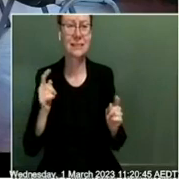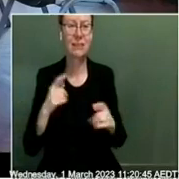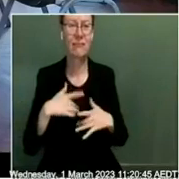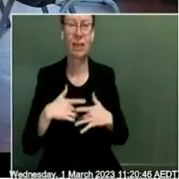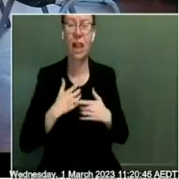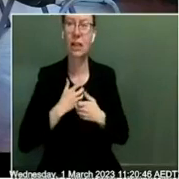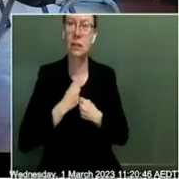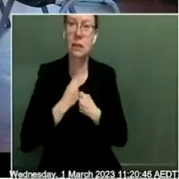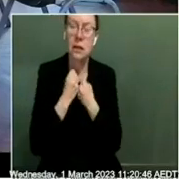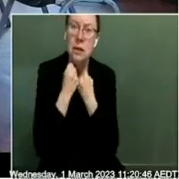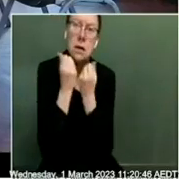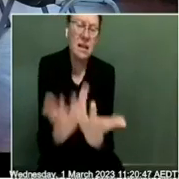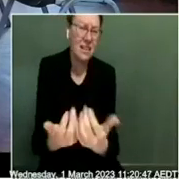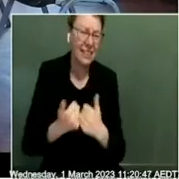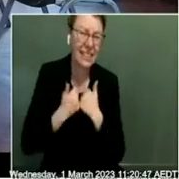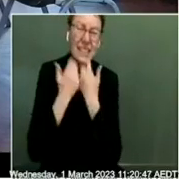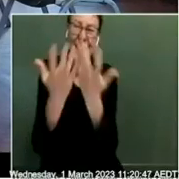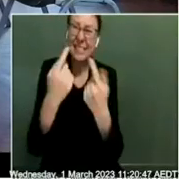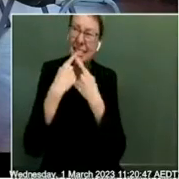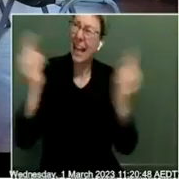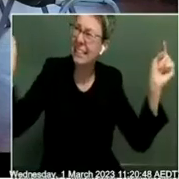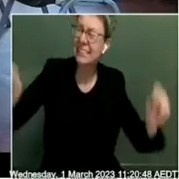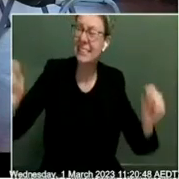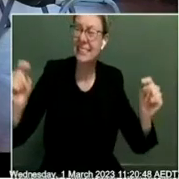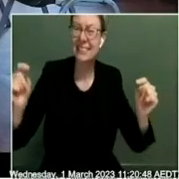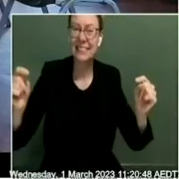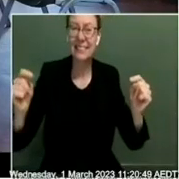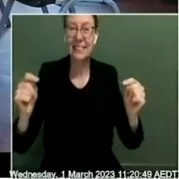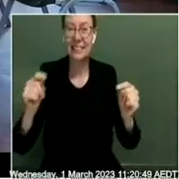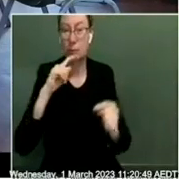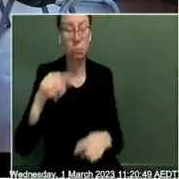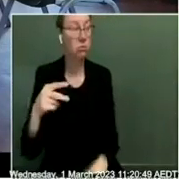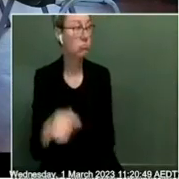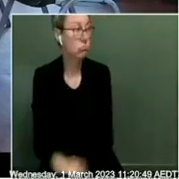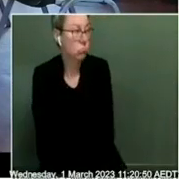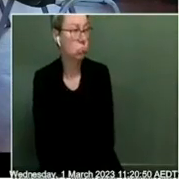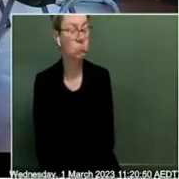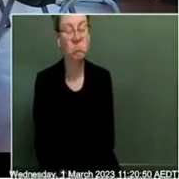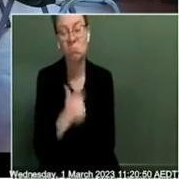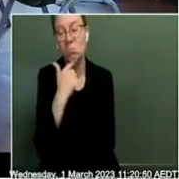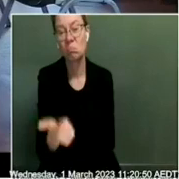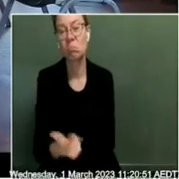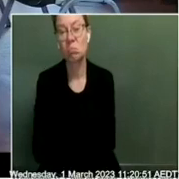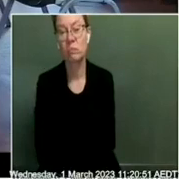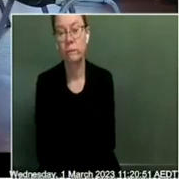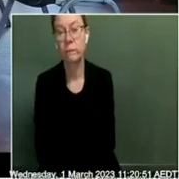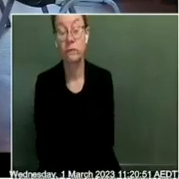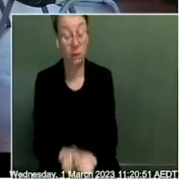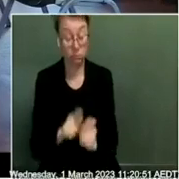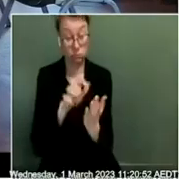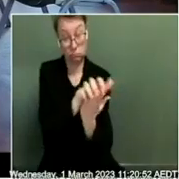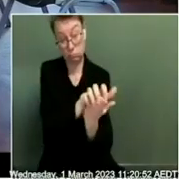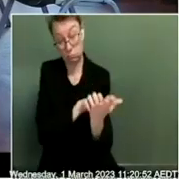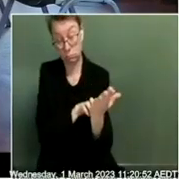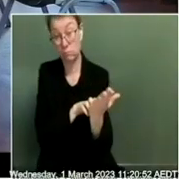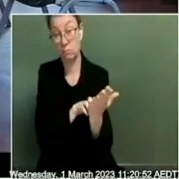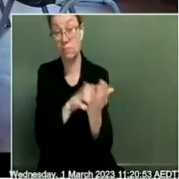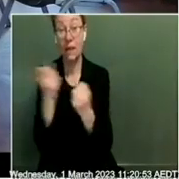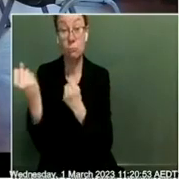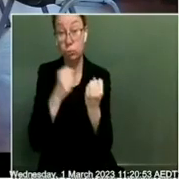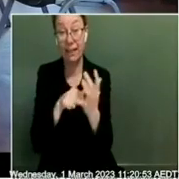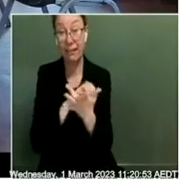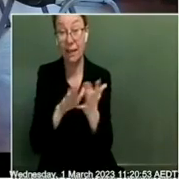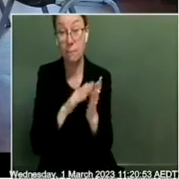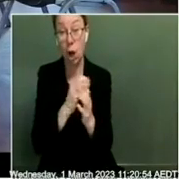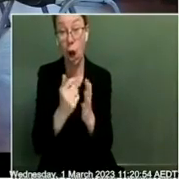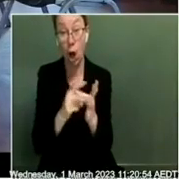Talking from the report, no one gave a shit. No. They did it. No. Still don't. They don't care. Yep. There was talks with Gavin Jennings. We sat down at the